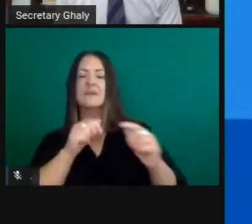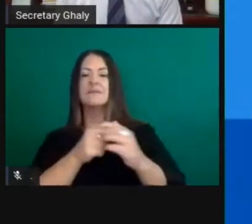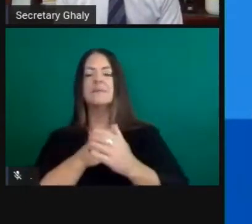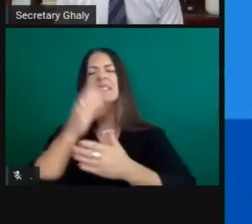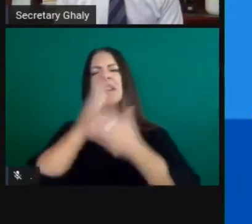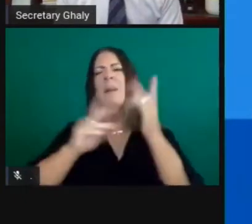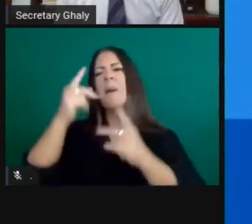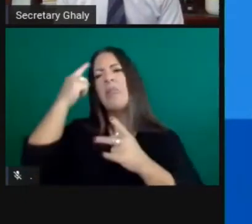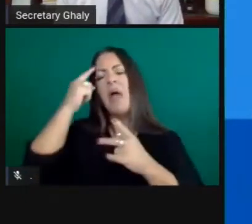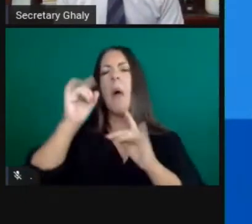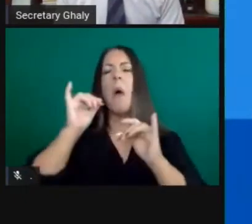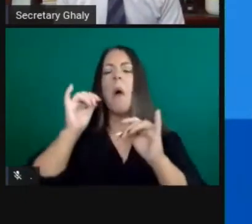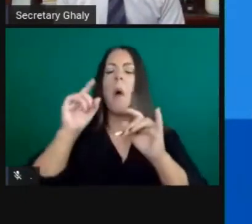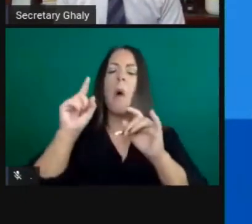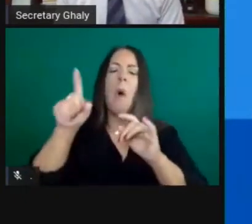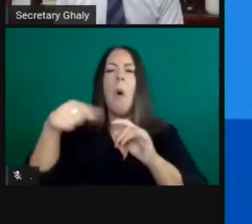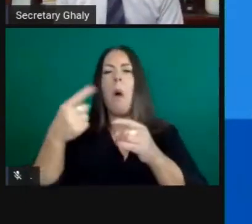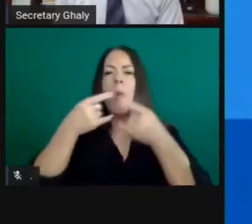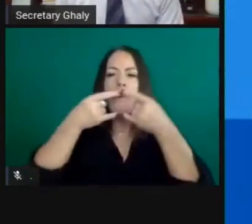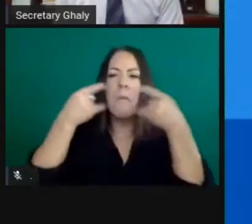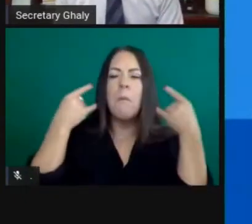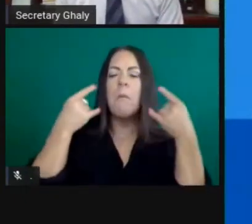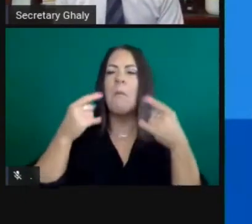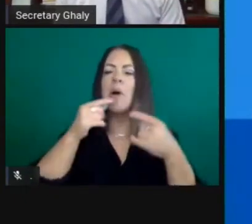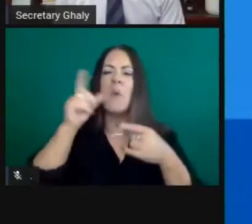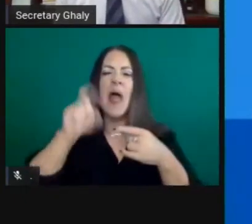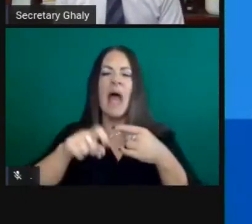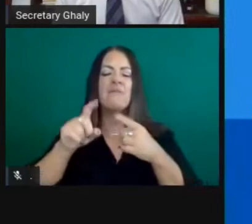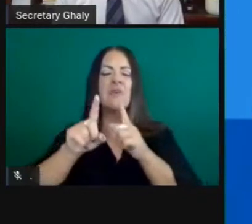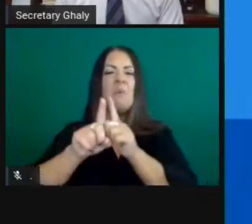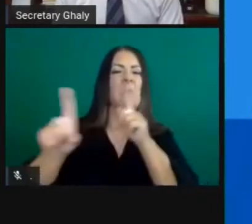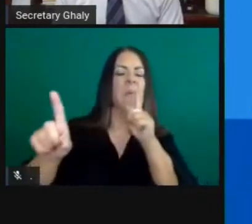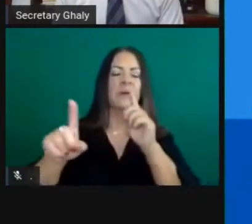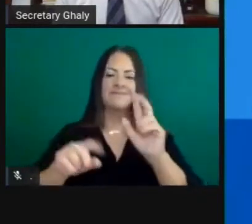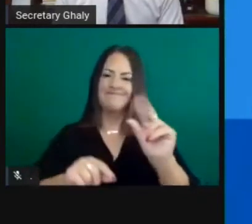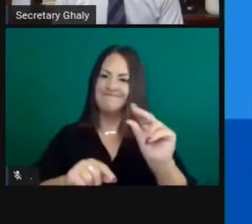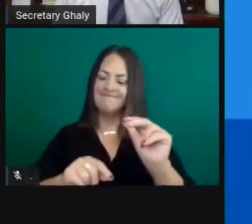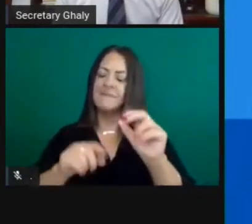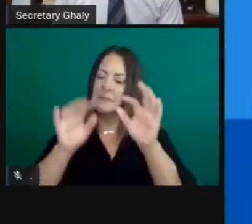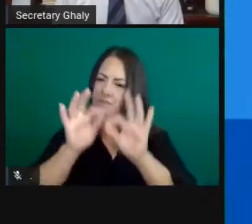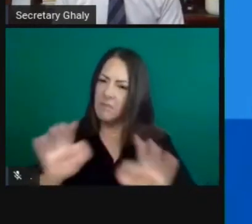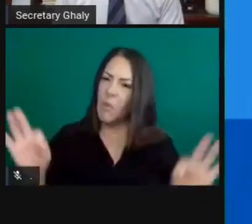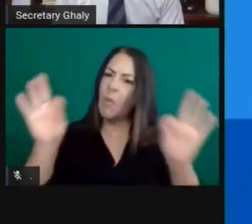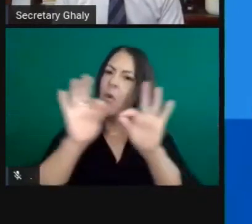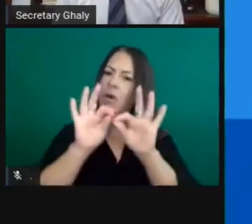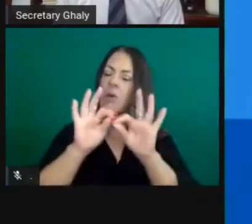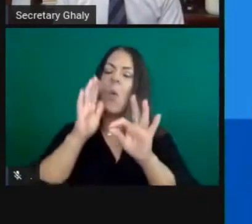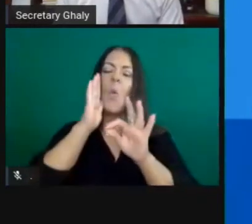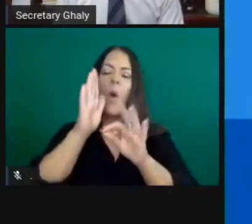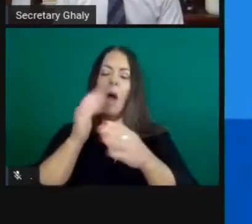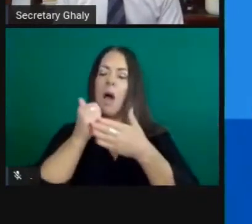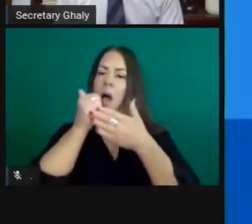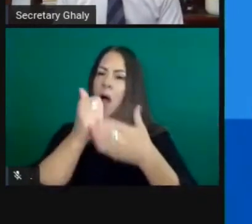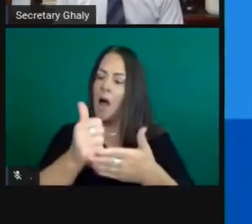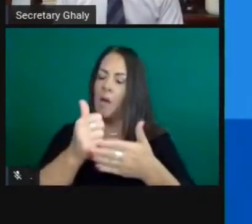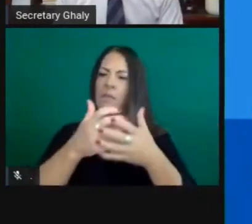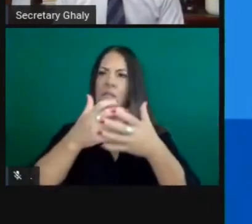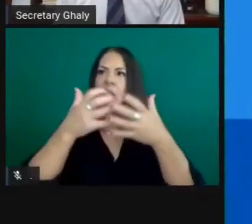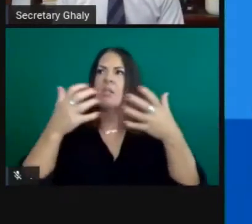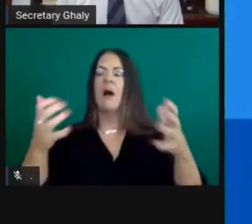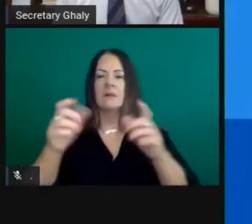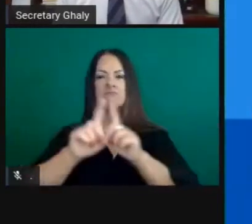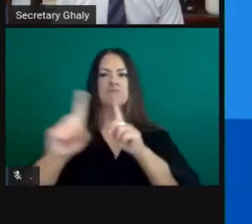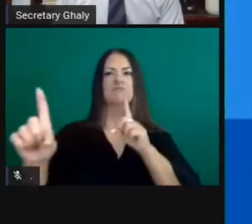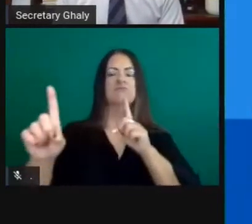the mask as they should, but that additional physical distancing can make an important difference. Washing your